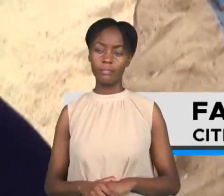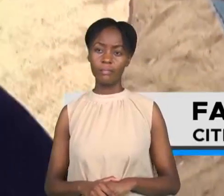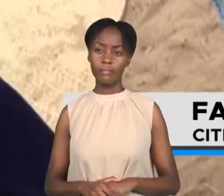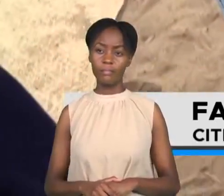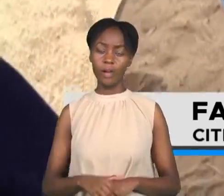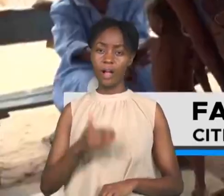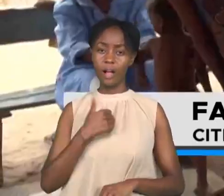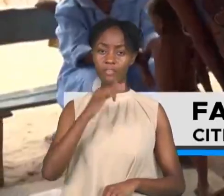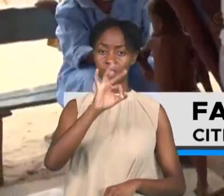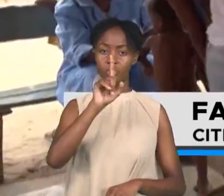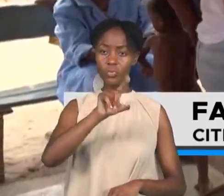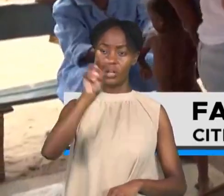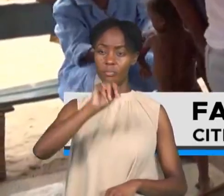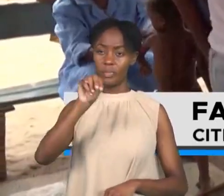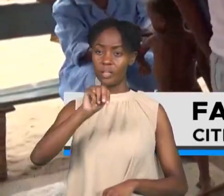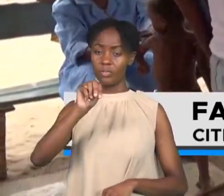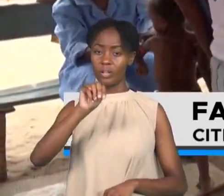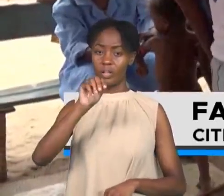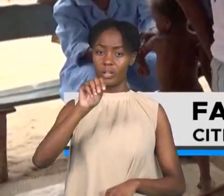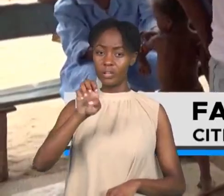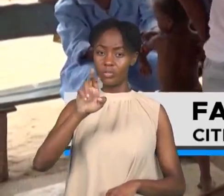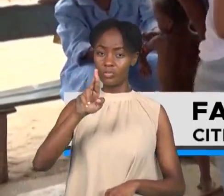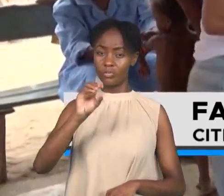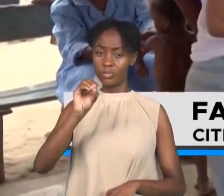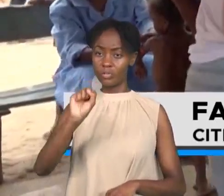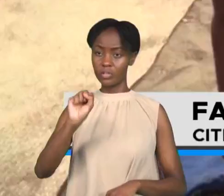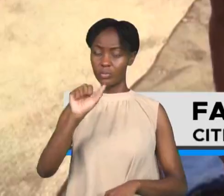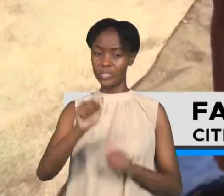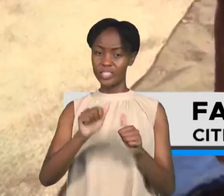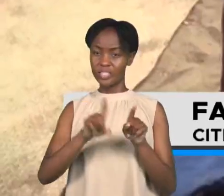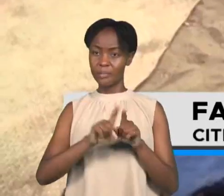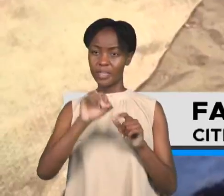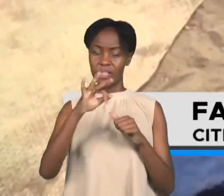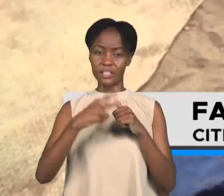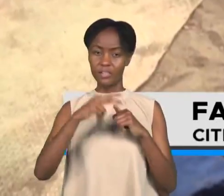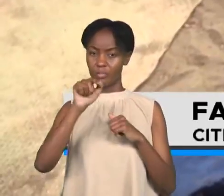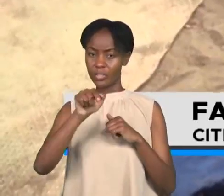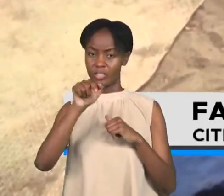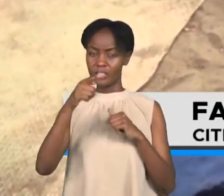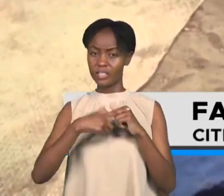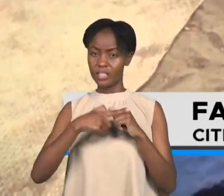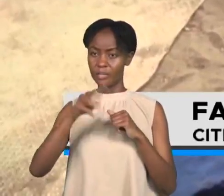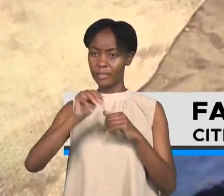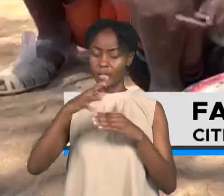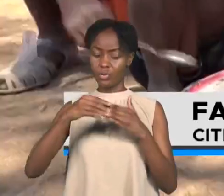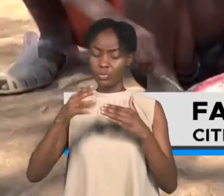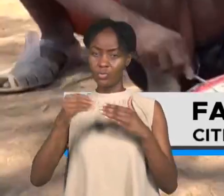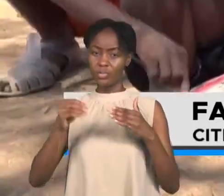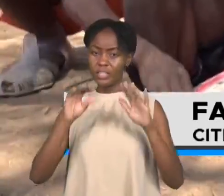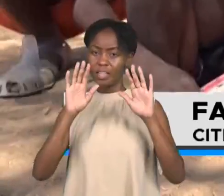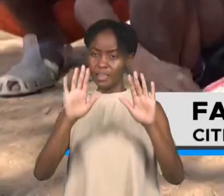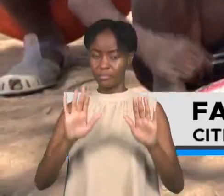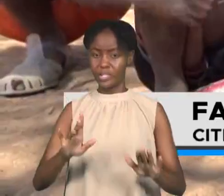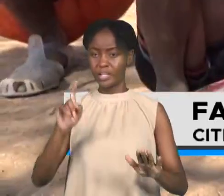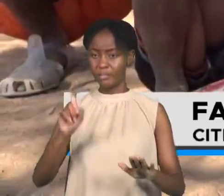Around 31 million euros, which is an approximate of 37.6 million US dollars, are urgently needed to feed